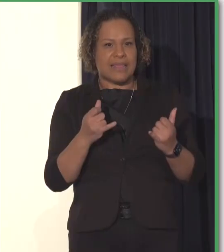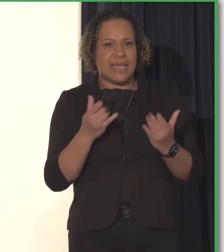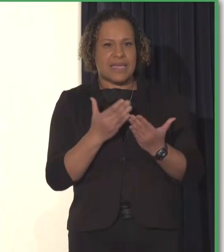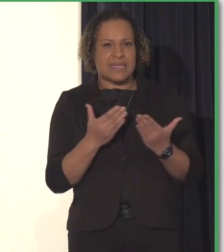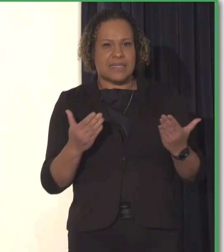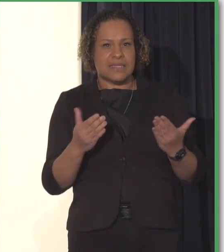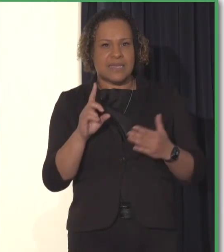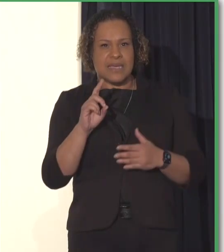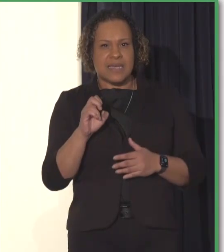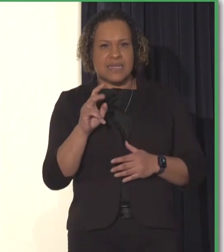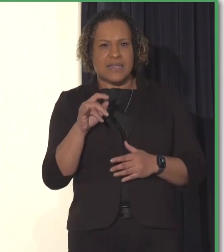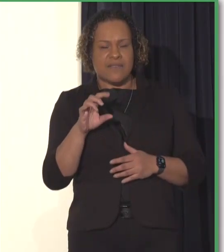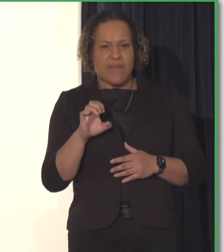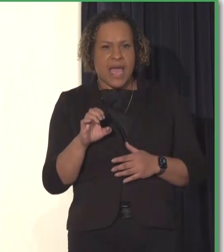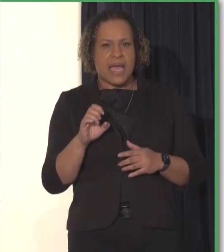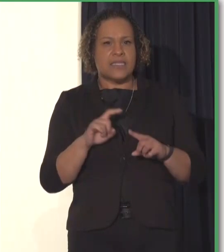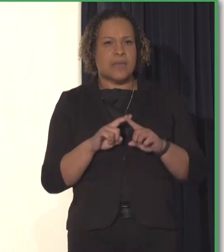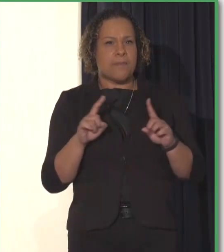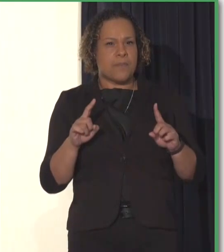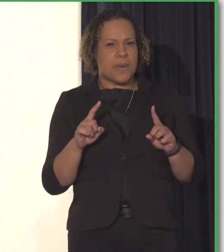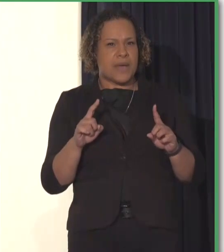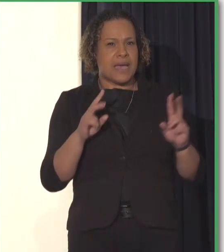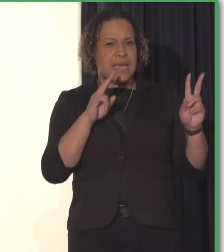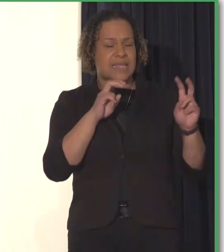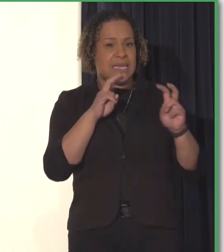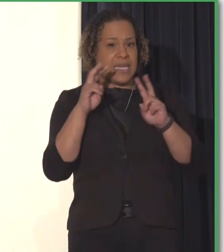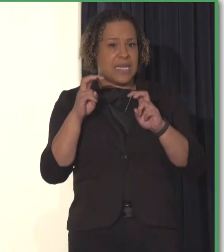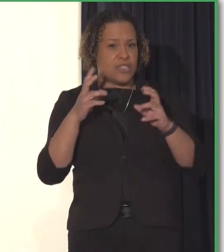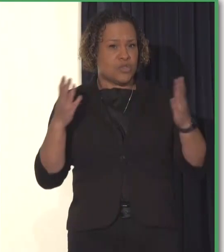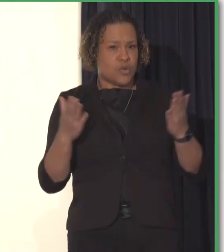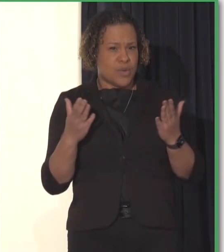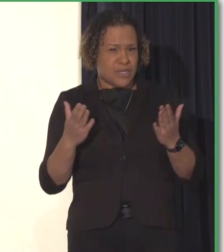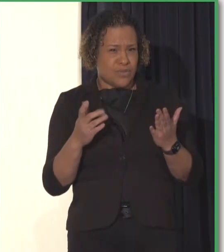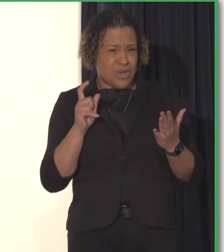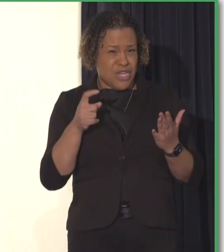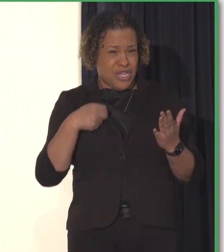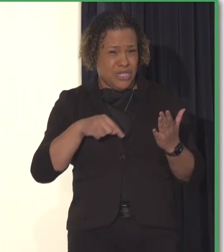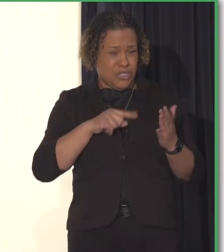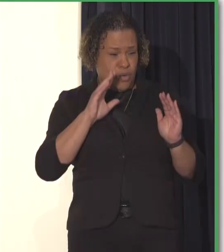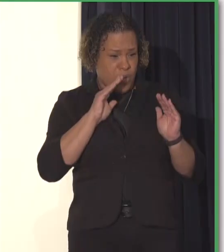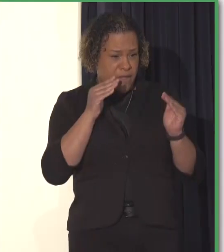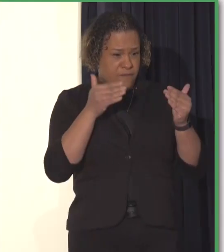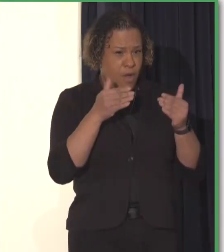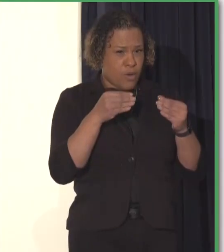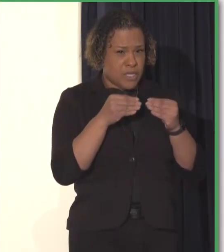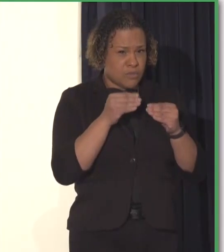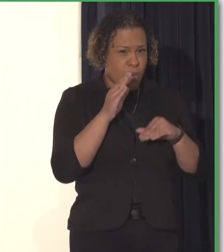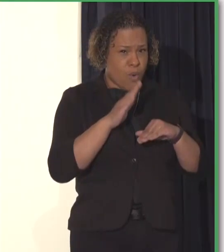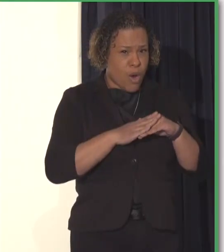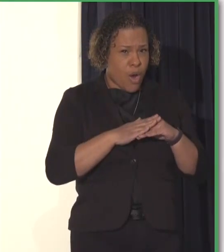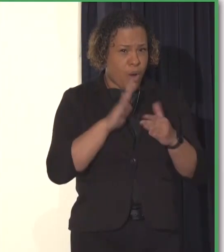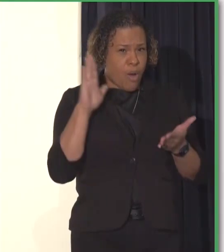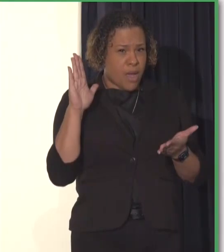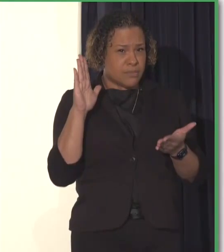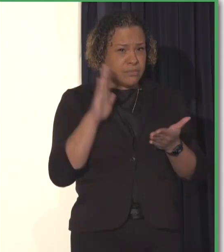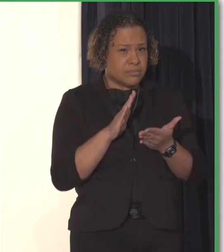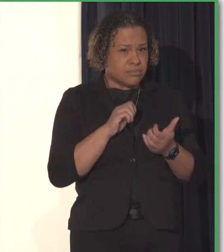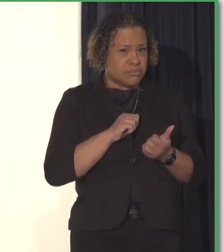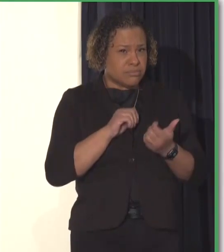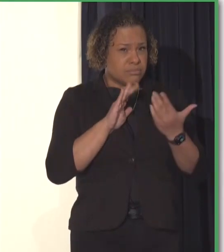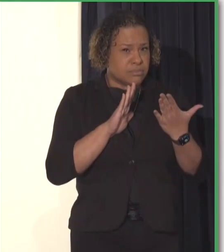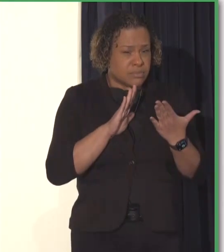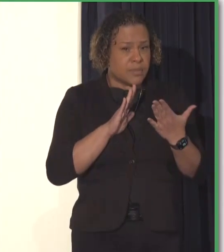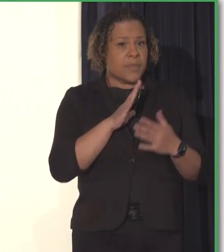it. But the issue is, should we be focusing more on de-escalation and mental